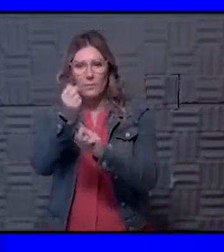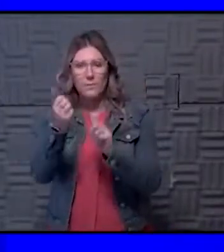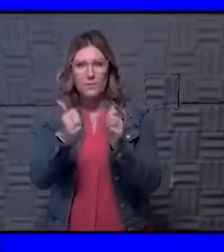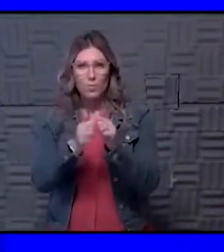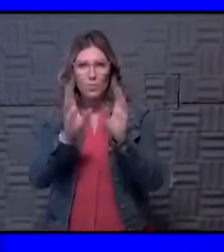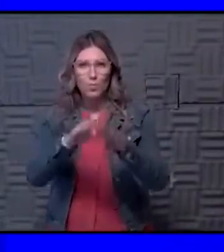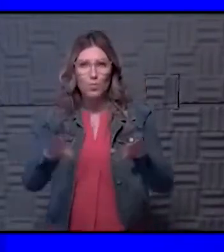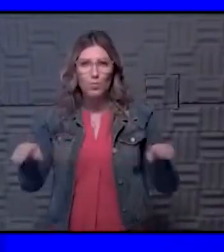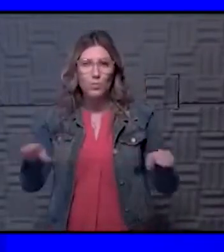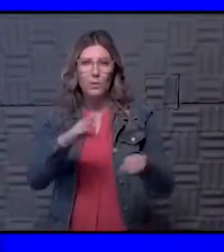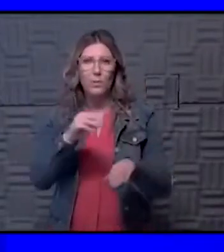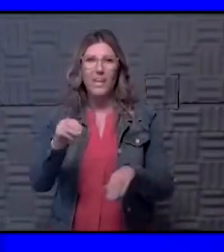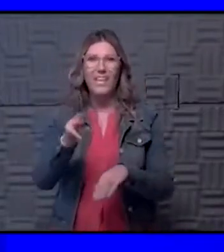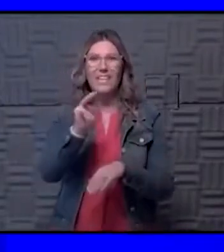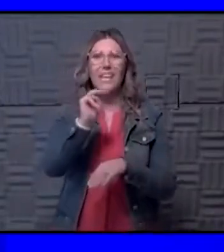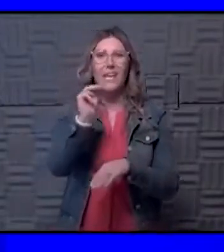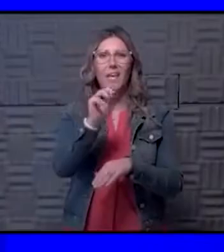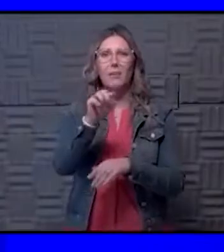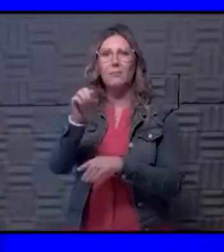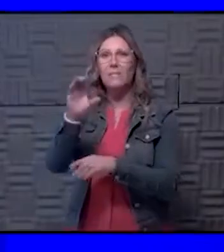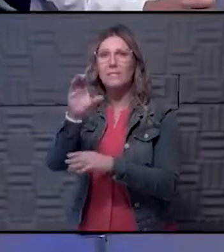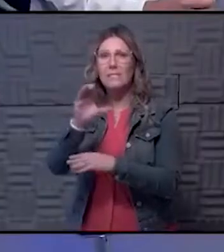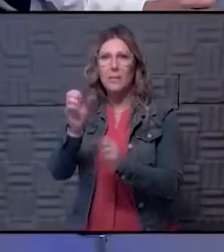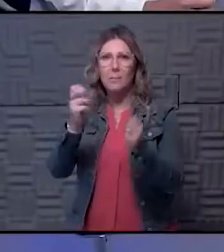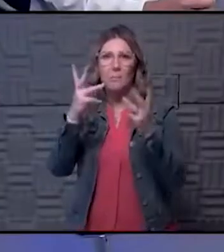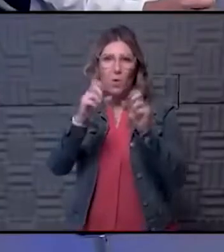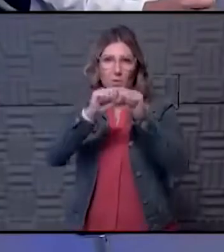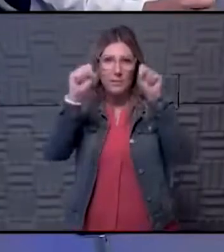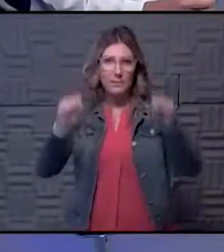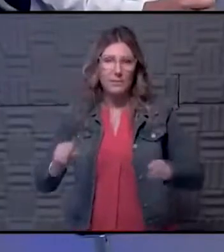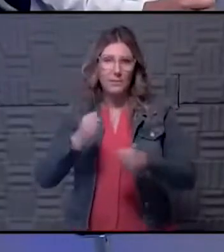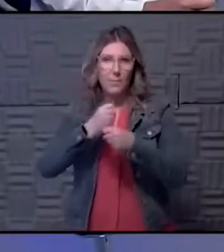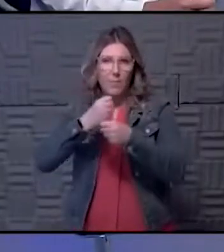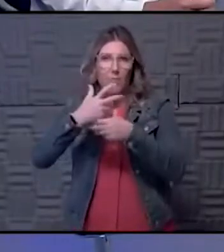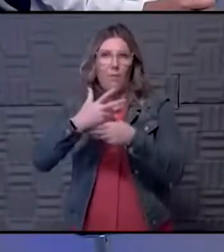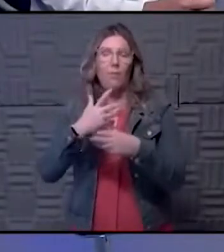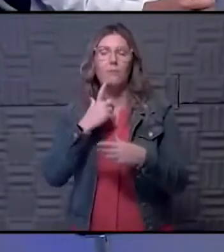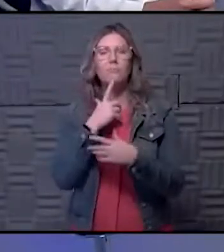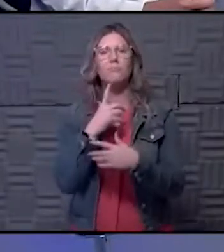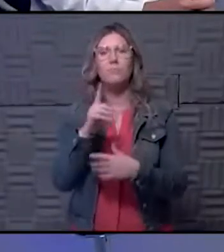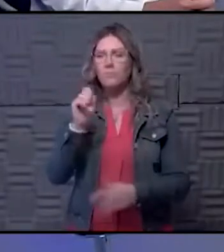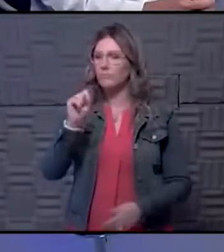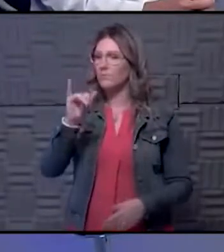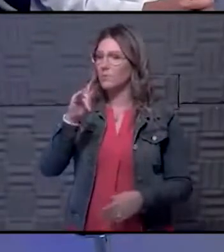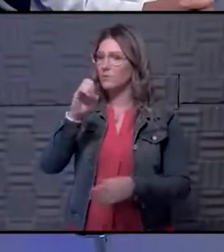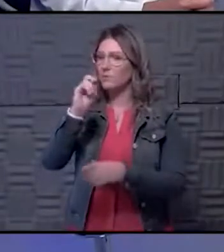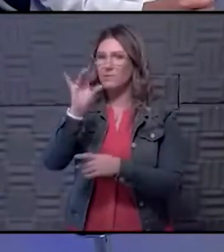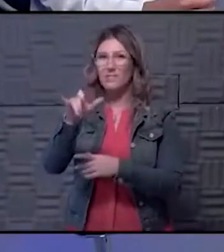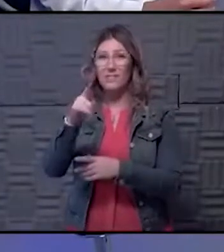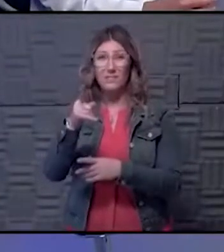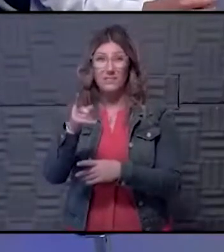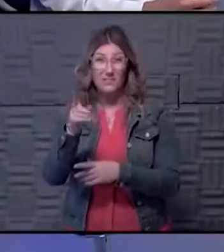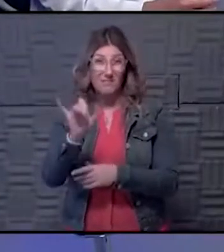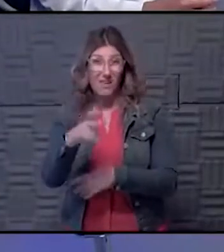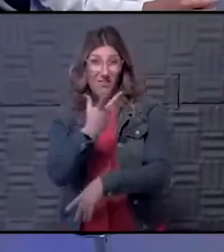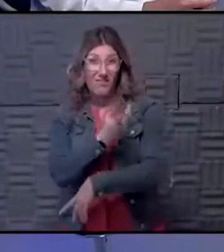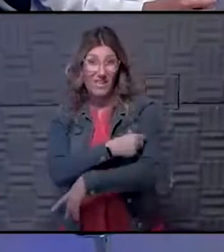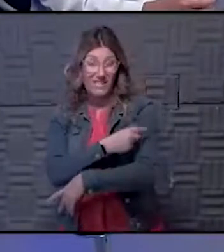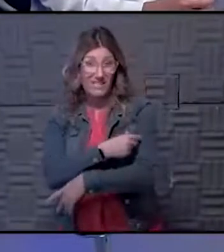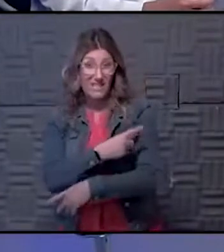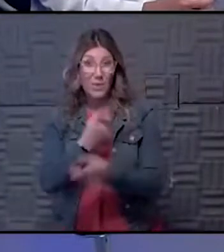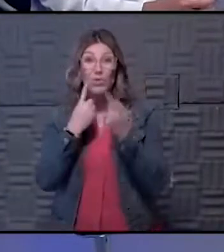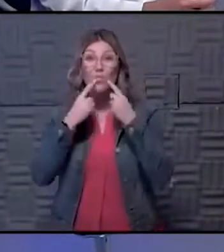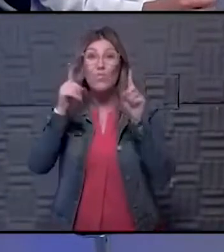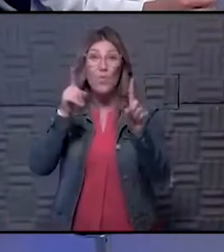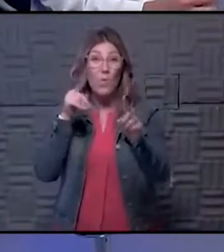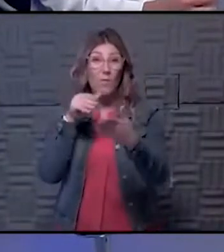also the multi-system inflammatory process. Stacy's wanting to know if we think the vaccine works against the variants. We do think the vaccine